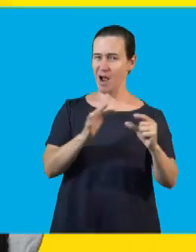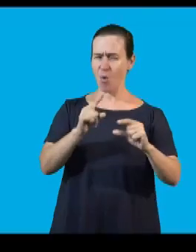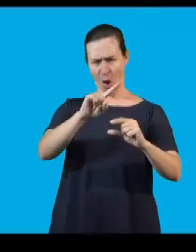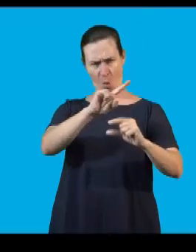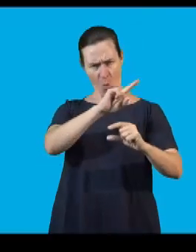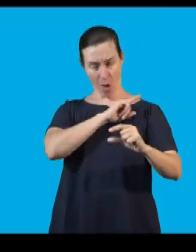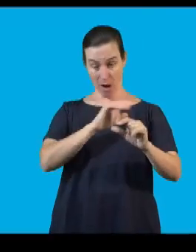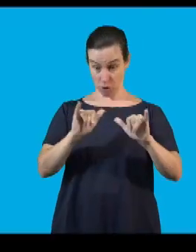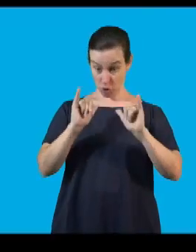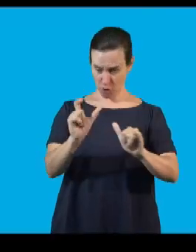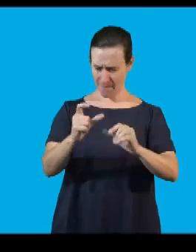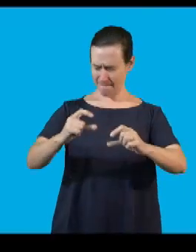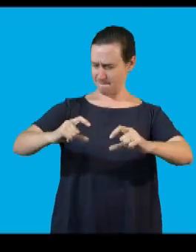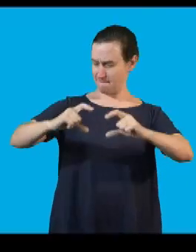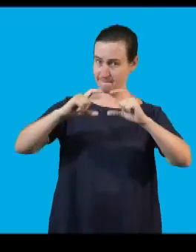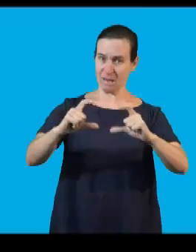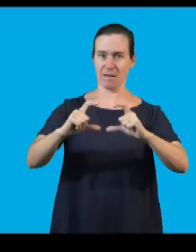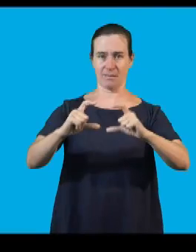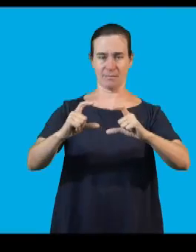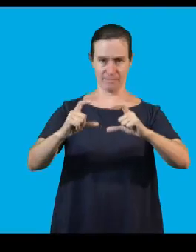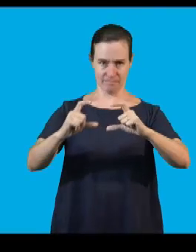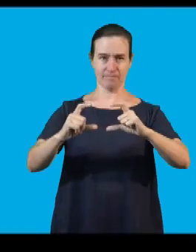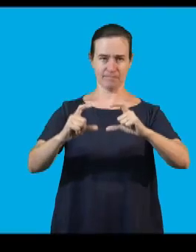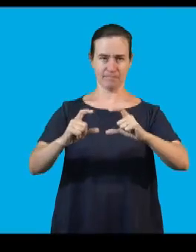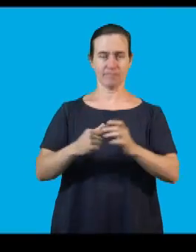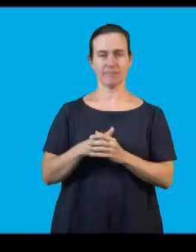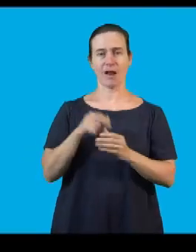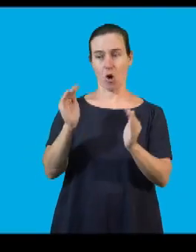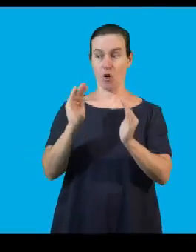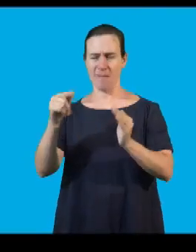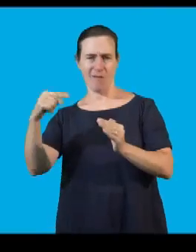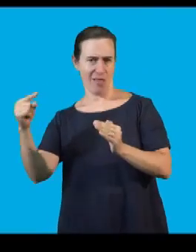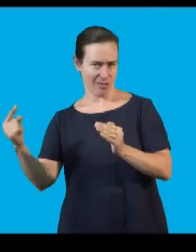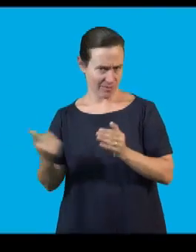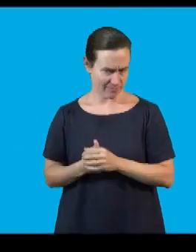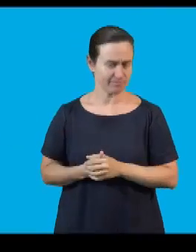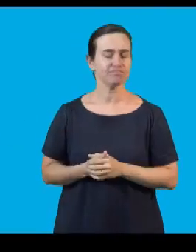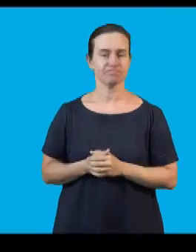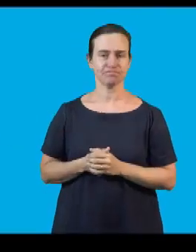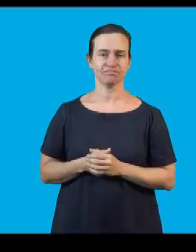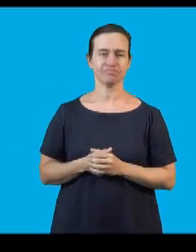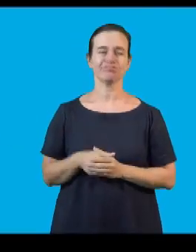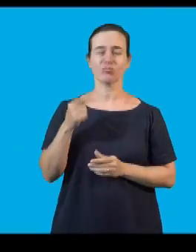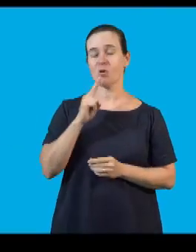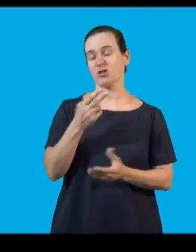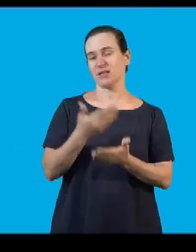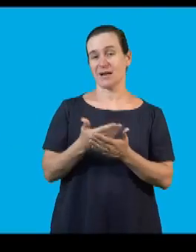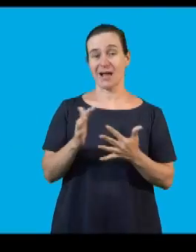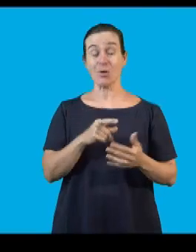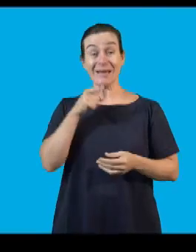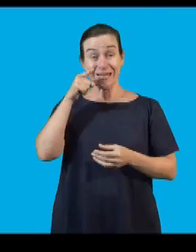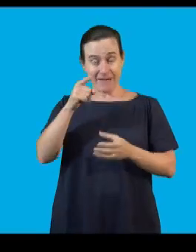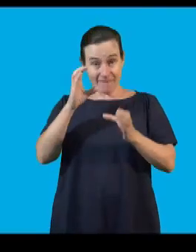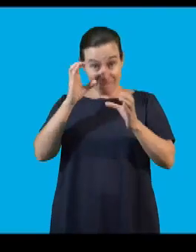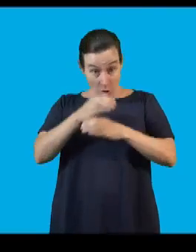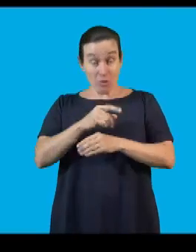respond to why stop is bolder as well as larger than the other print. So the solution